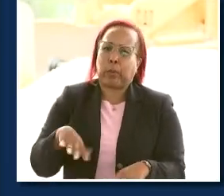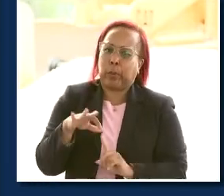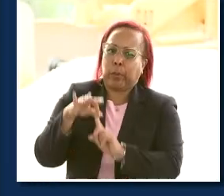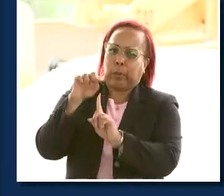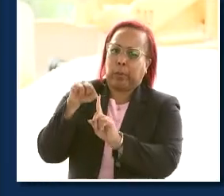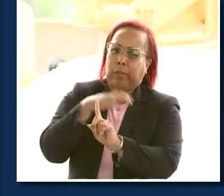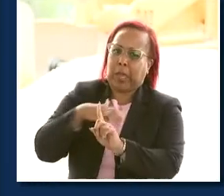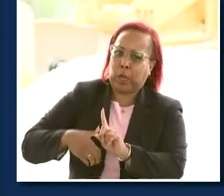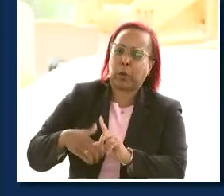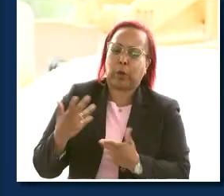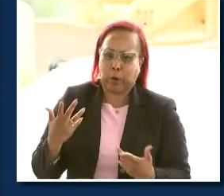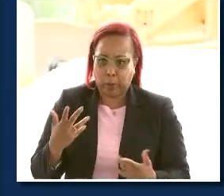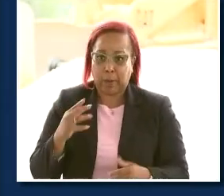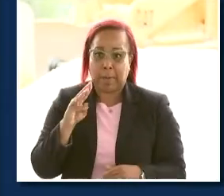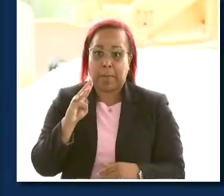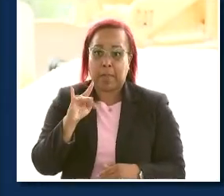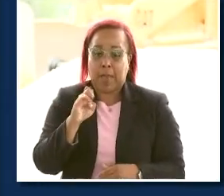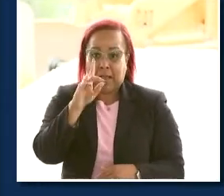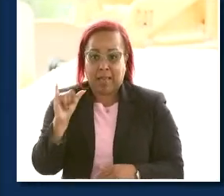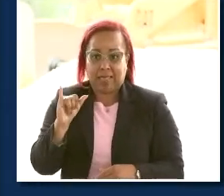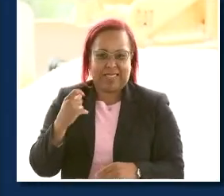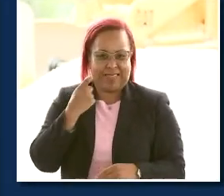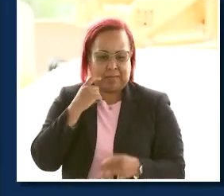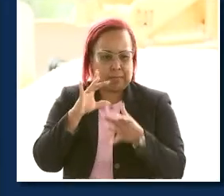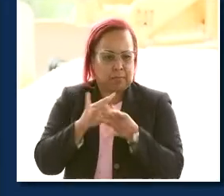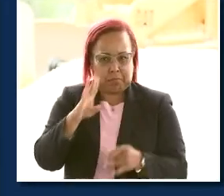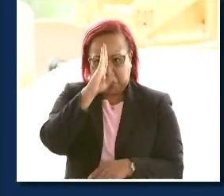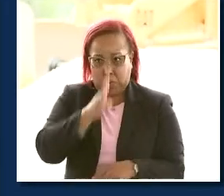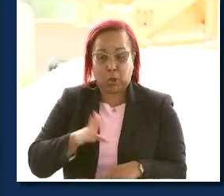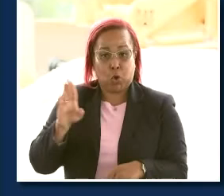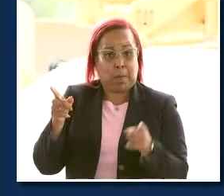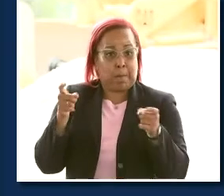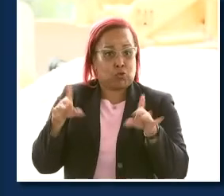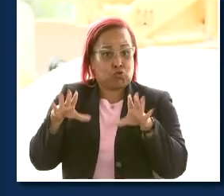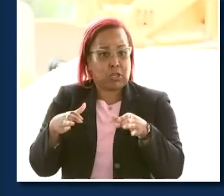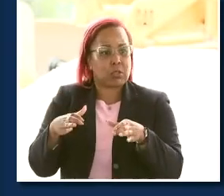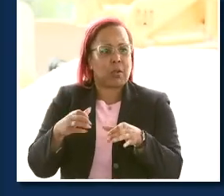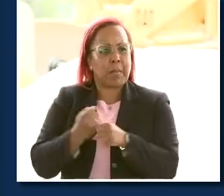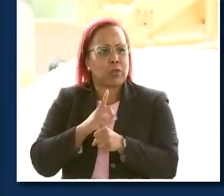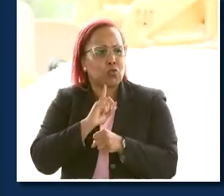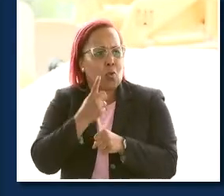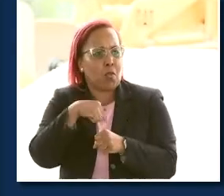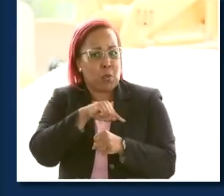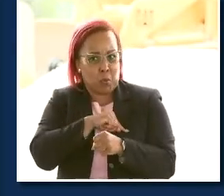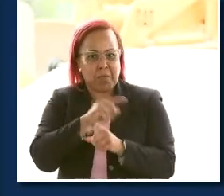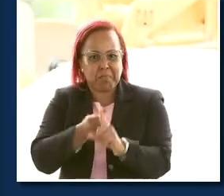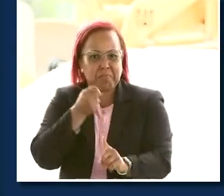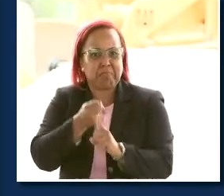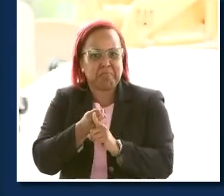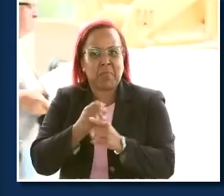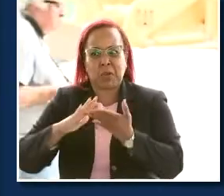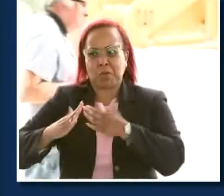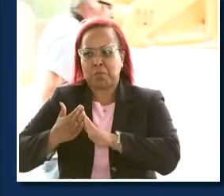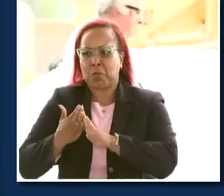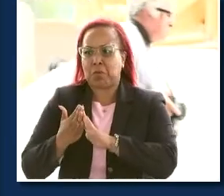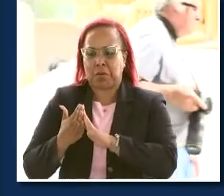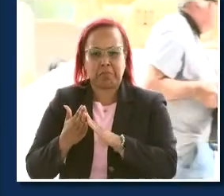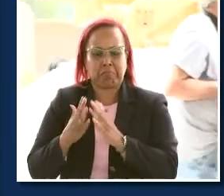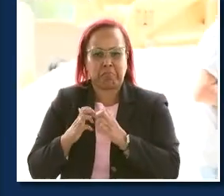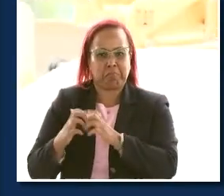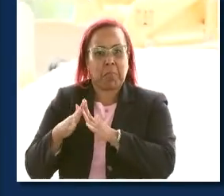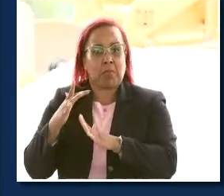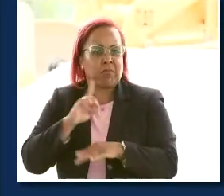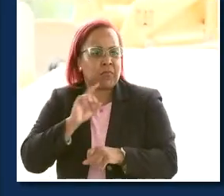mayor, as Mike Kelly alluded or spoke directly of, and her administration for making sure that we got some community wealth building